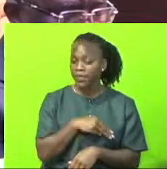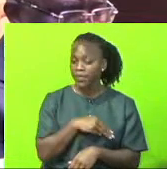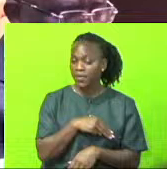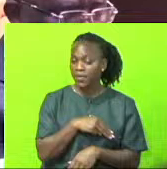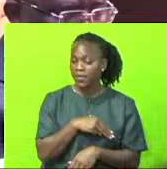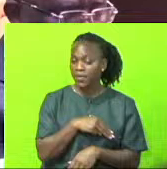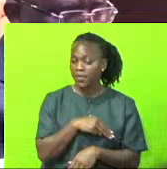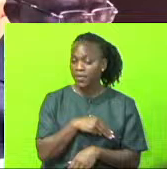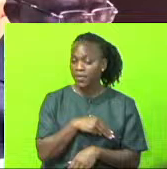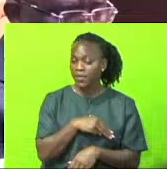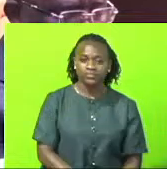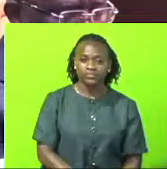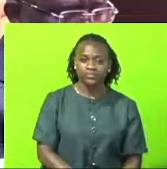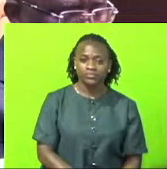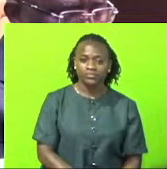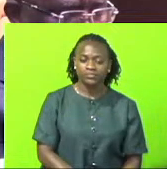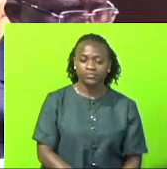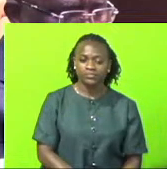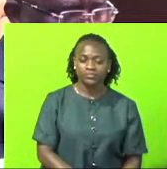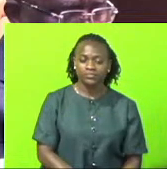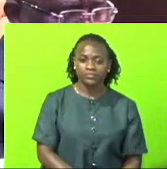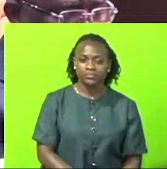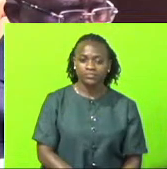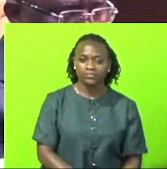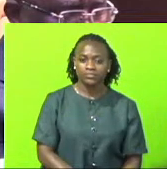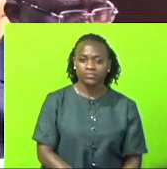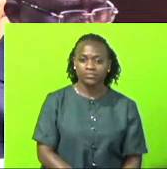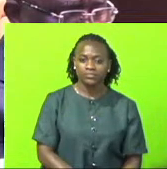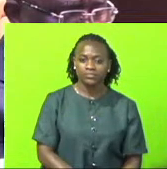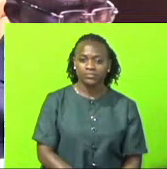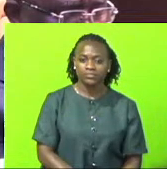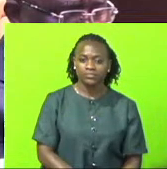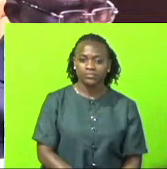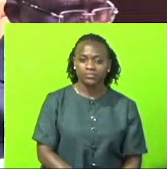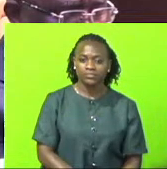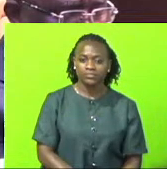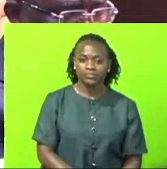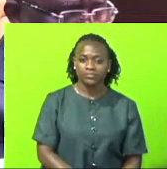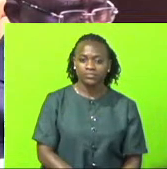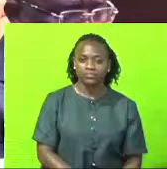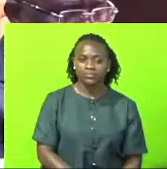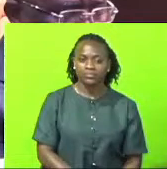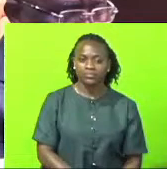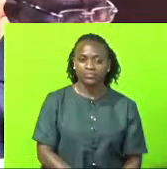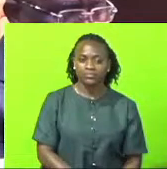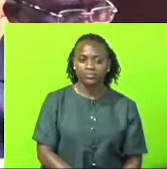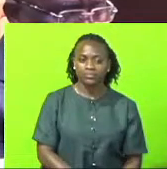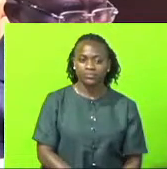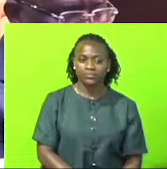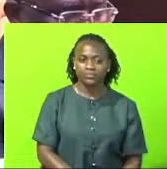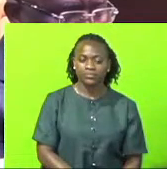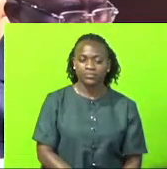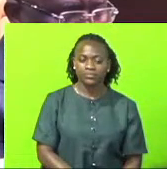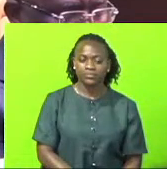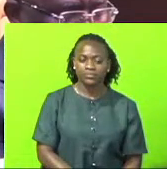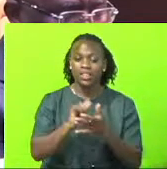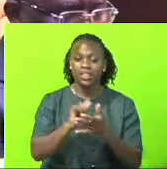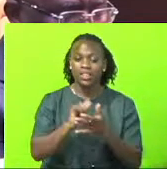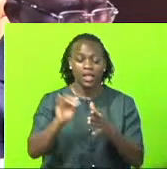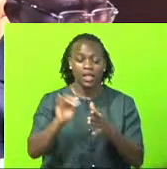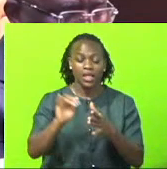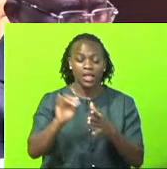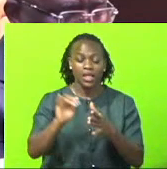religious, regional, or other sectional divisions. And it goes on to say that political parties,